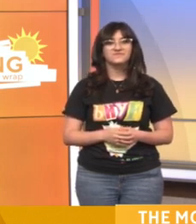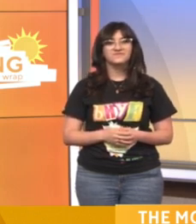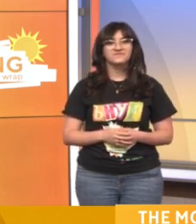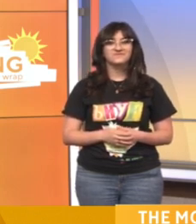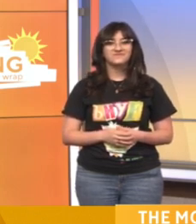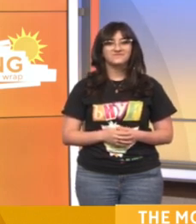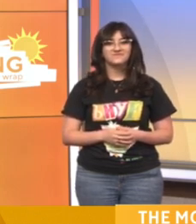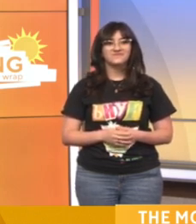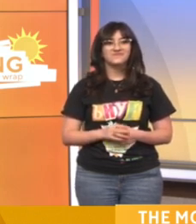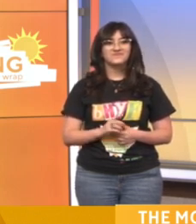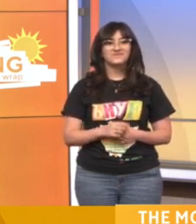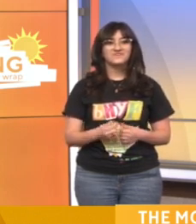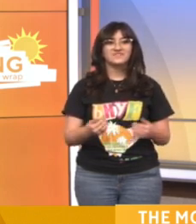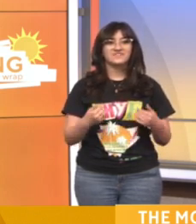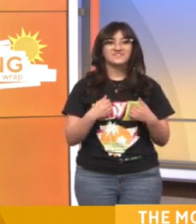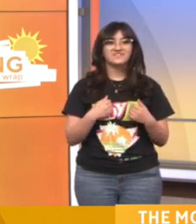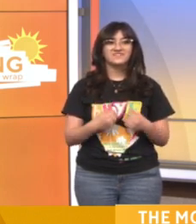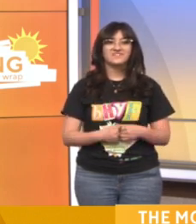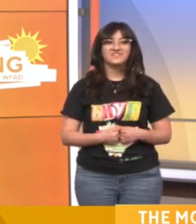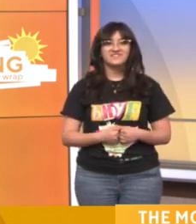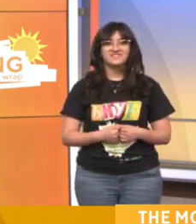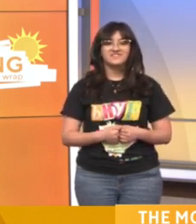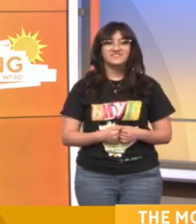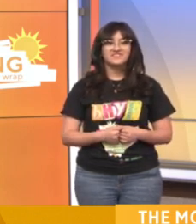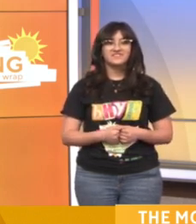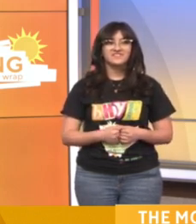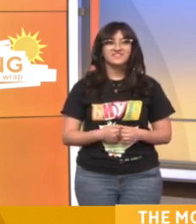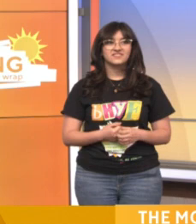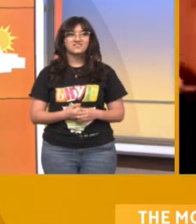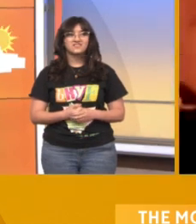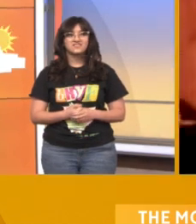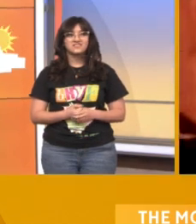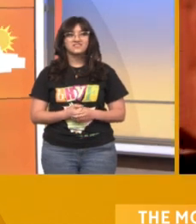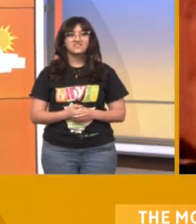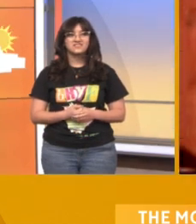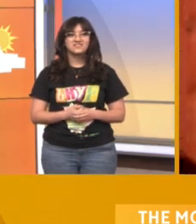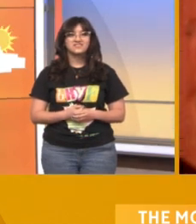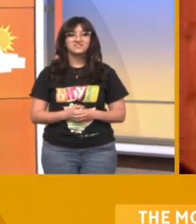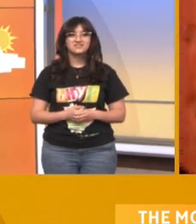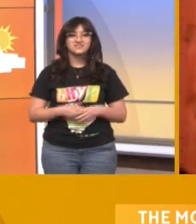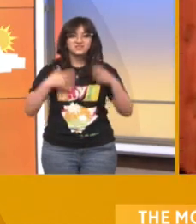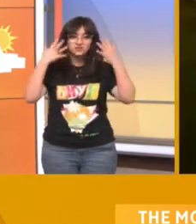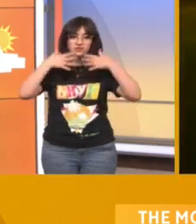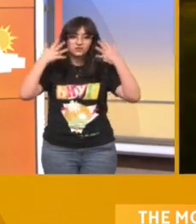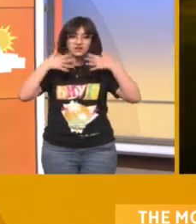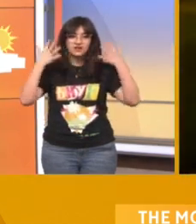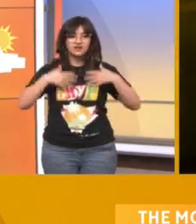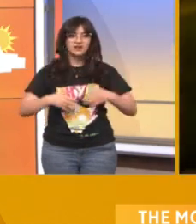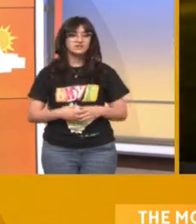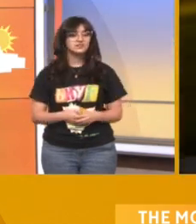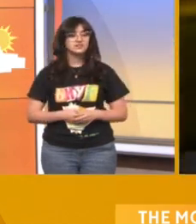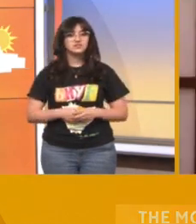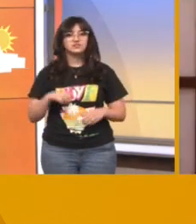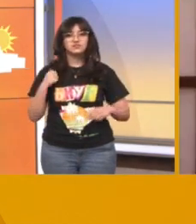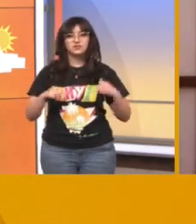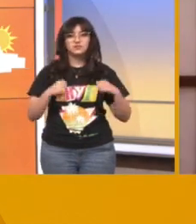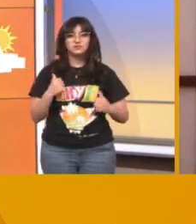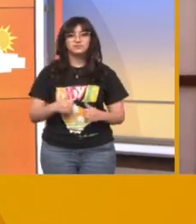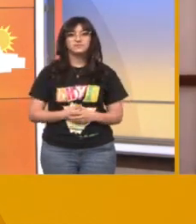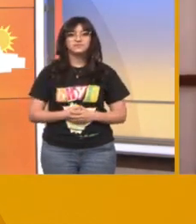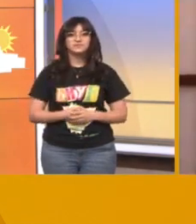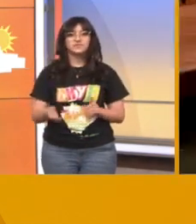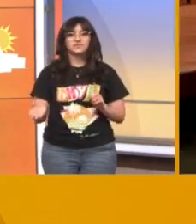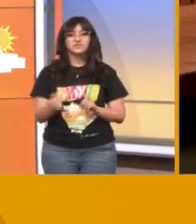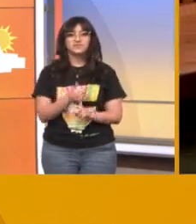we've had yet, and it is a tearjerker for sure. And, you know, speaking of the fight scenes, which you love